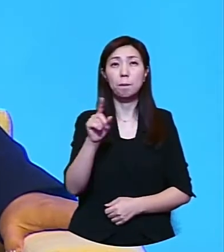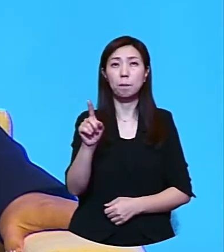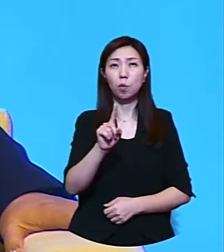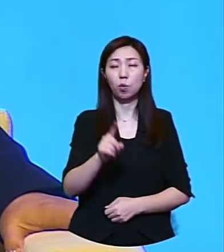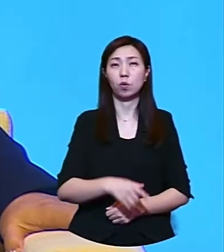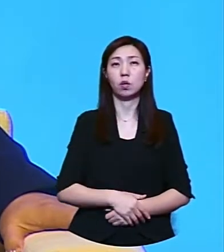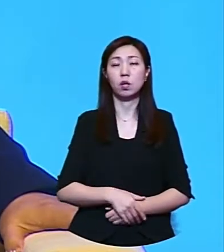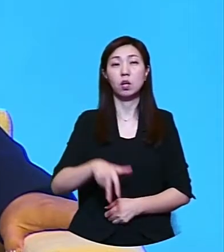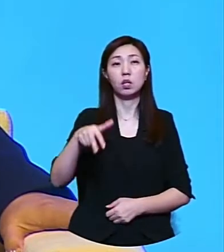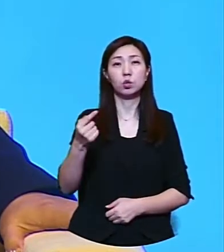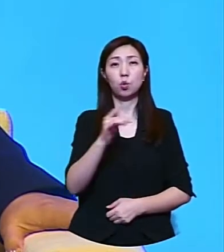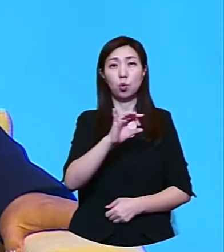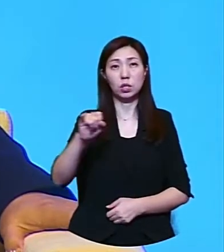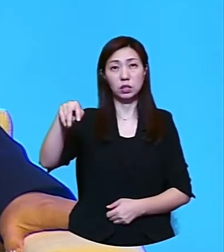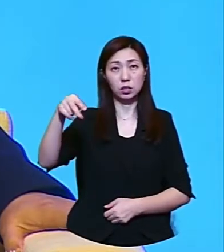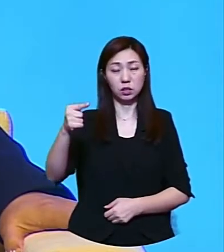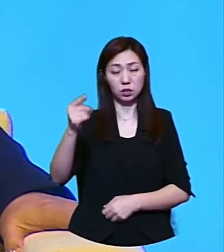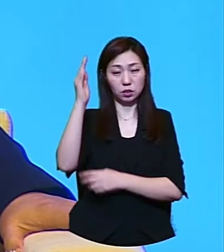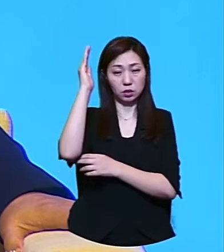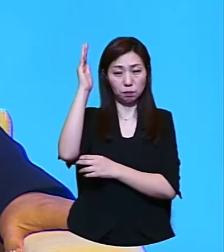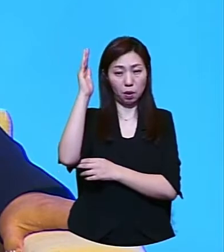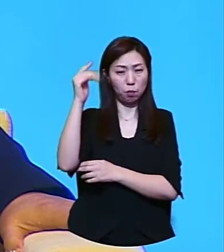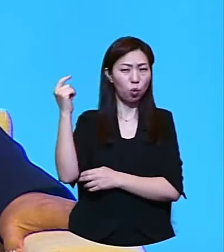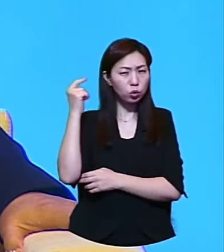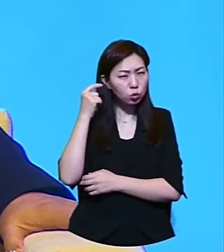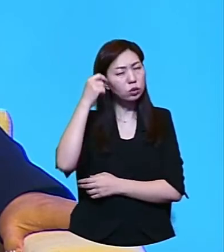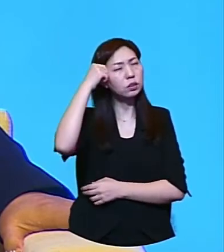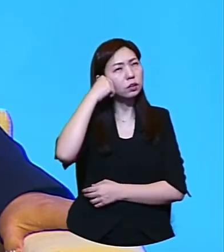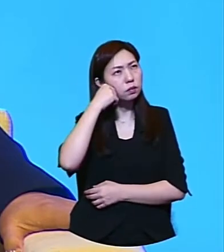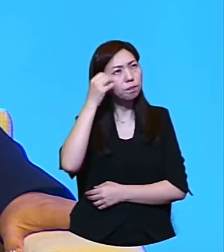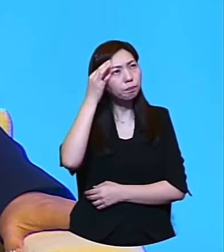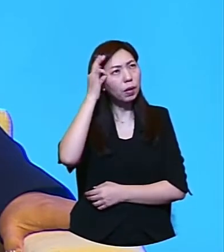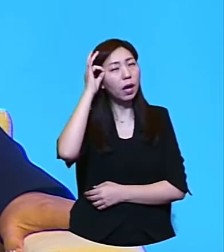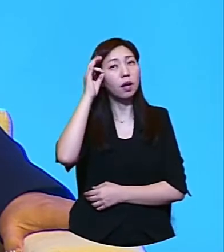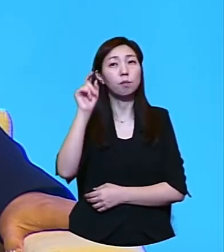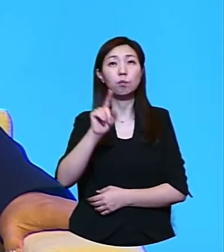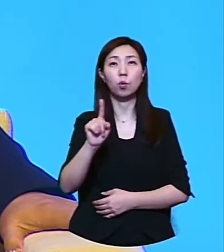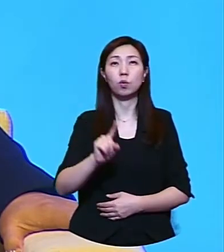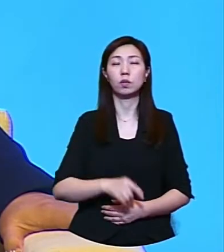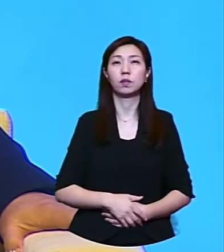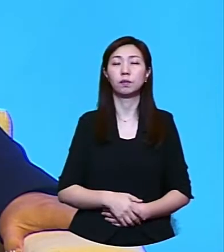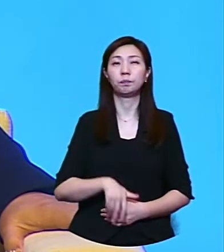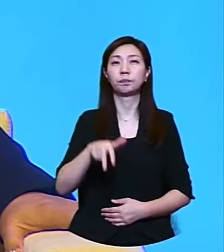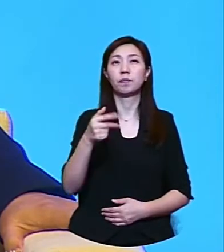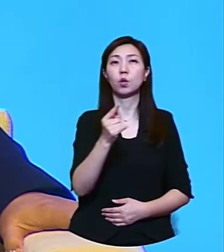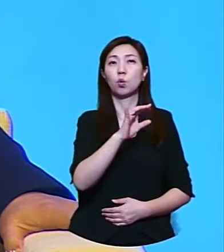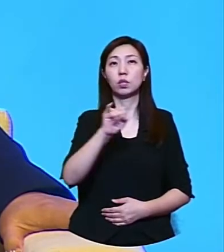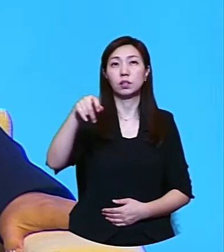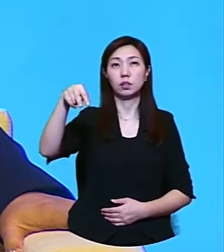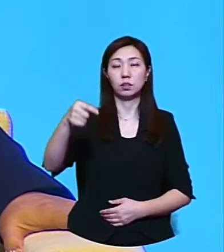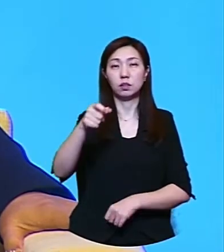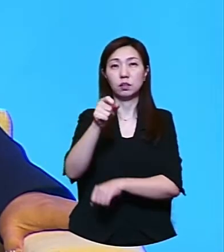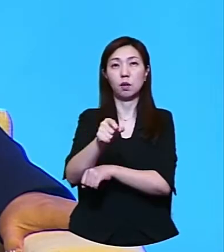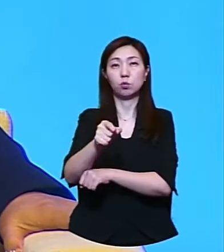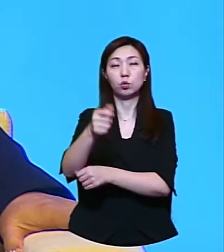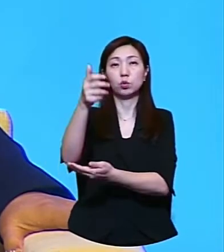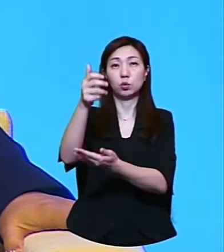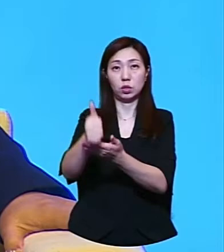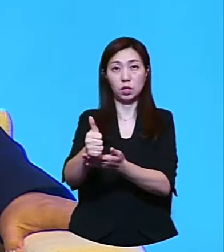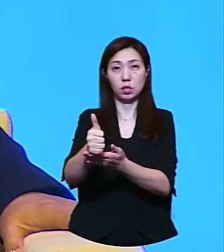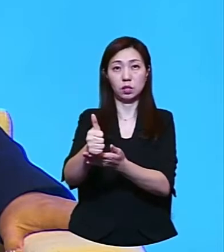If I summarize your talk, maybe you highlight a lot of